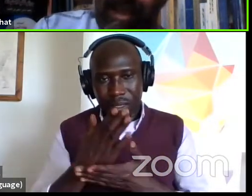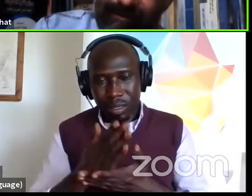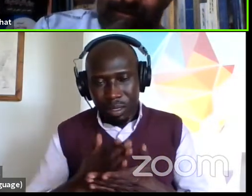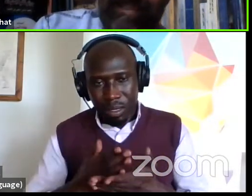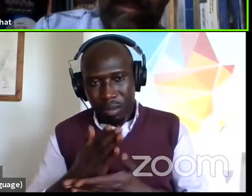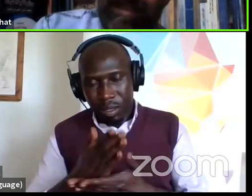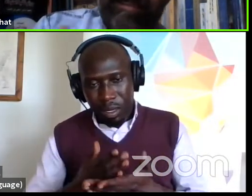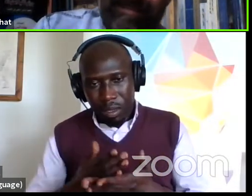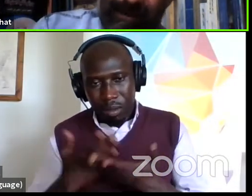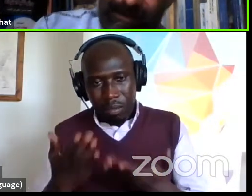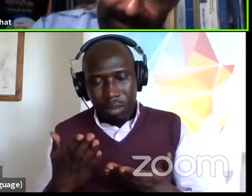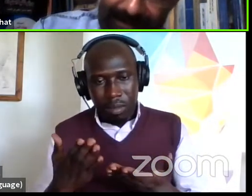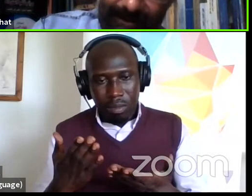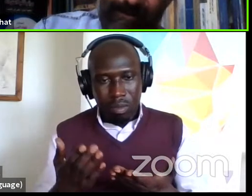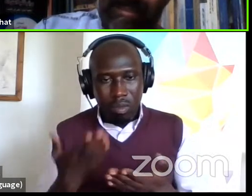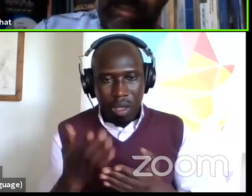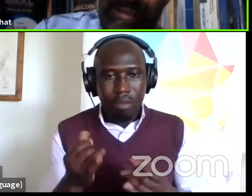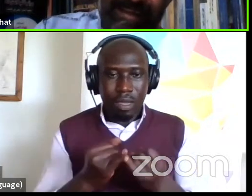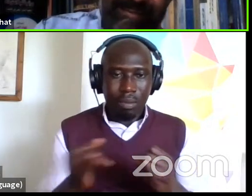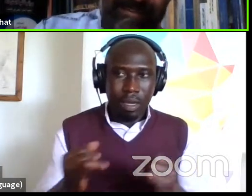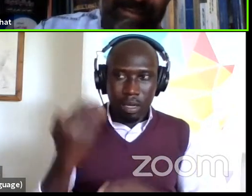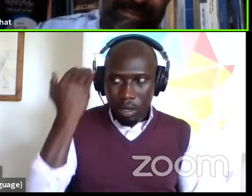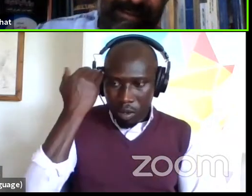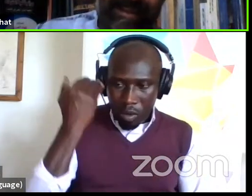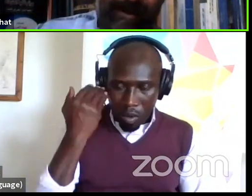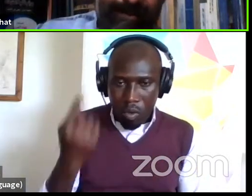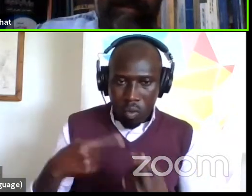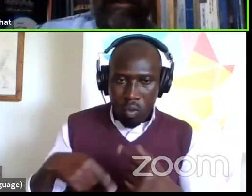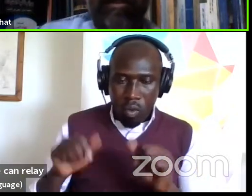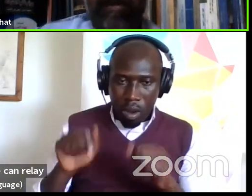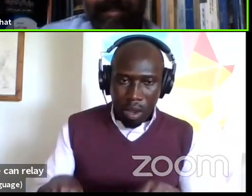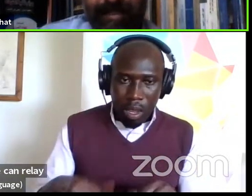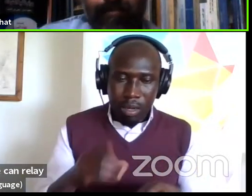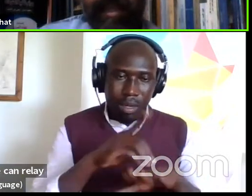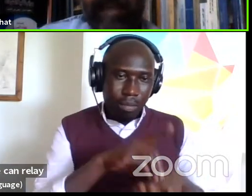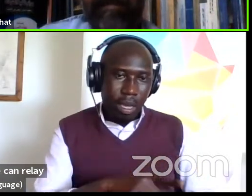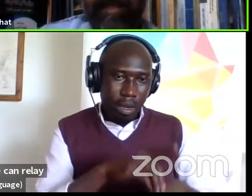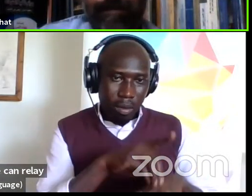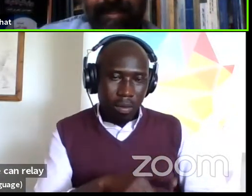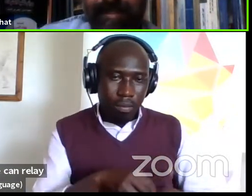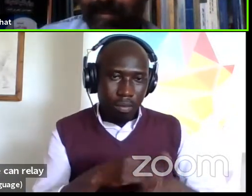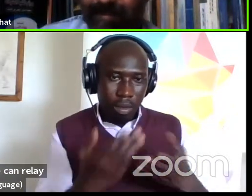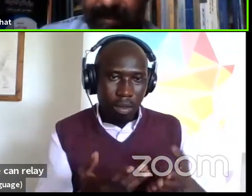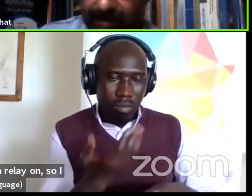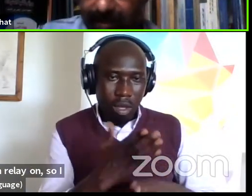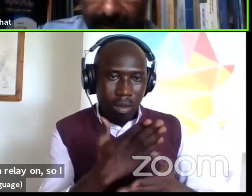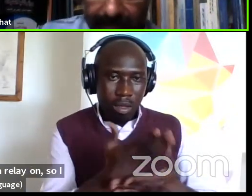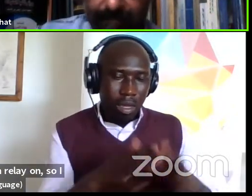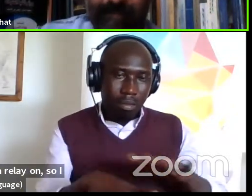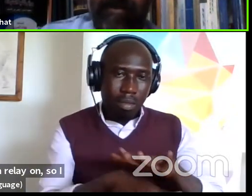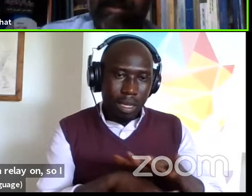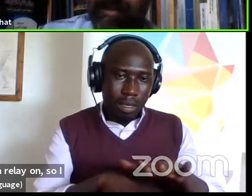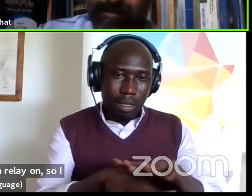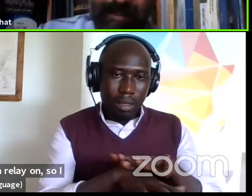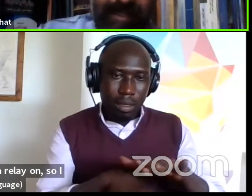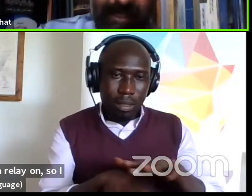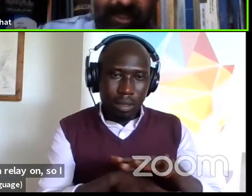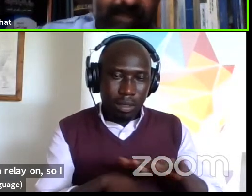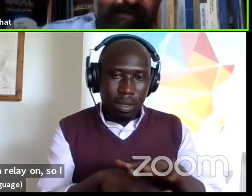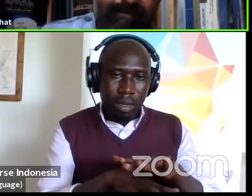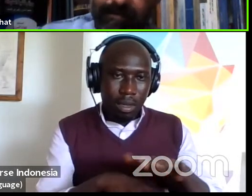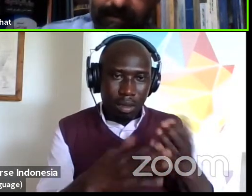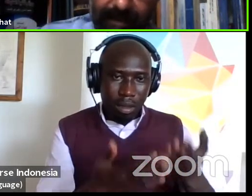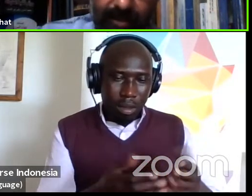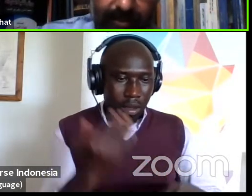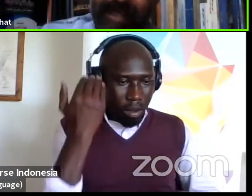we have independent courts, so we can rely on. So I think we have some basic, at least, courts in Tunisia,